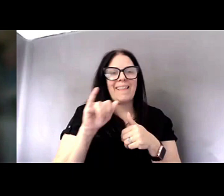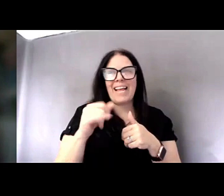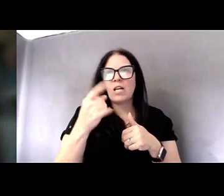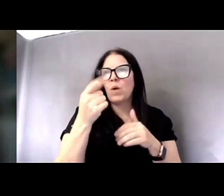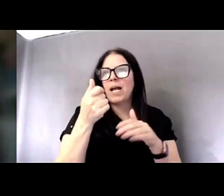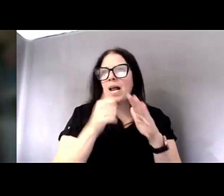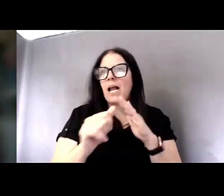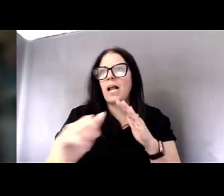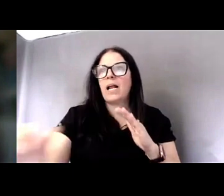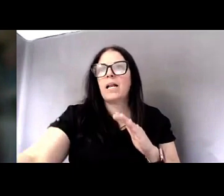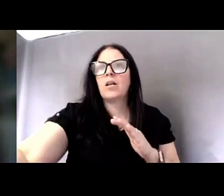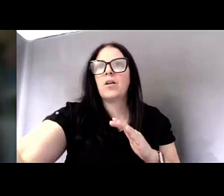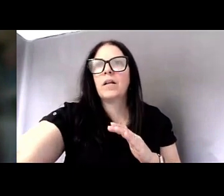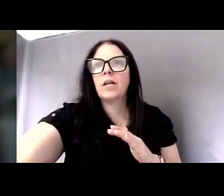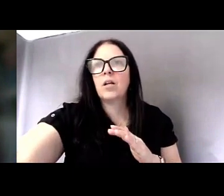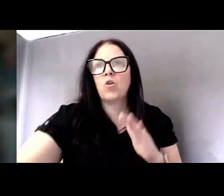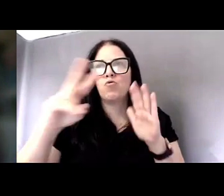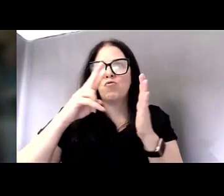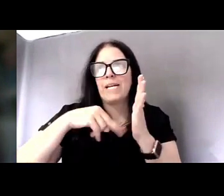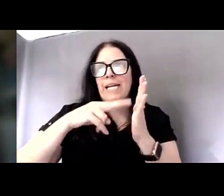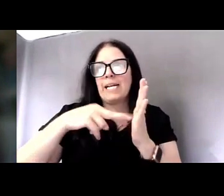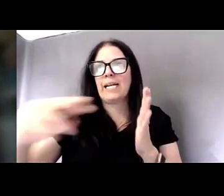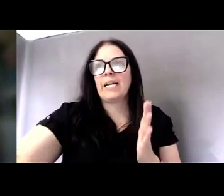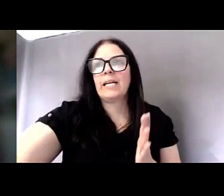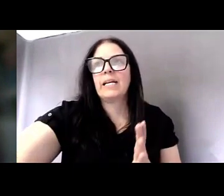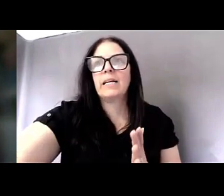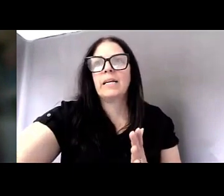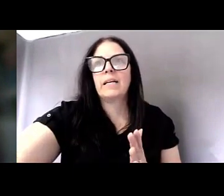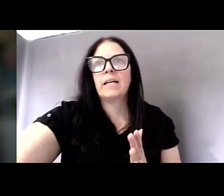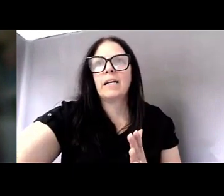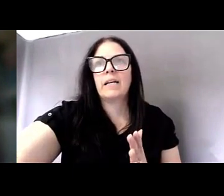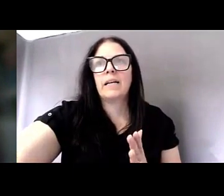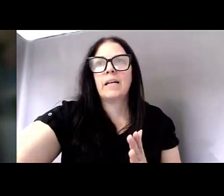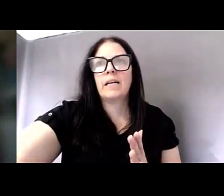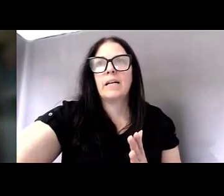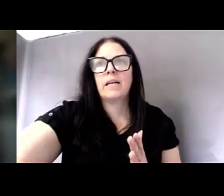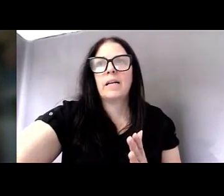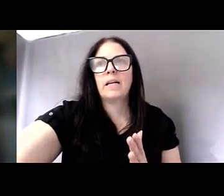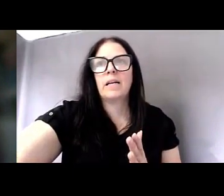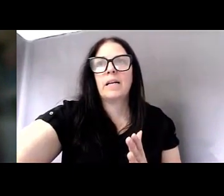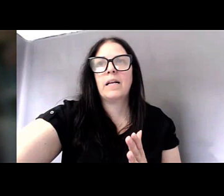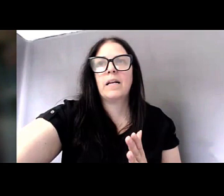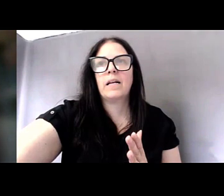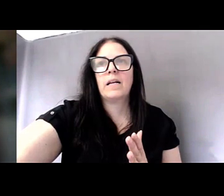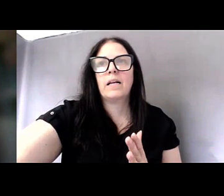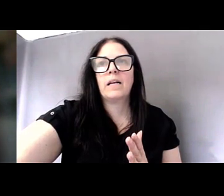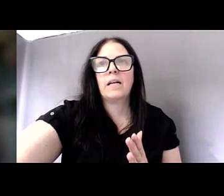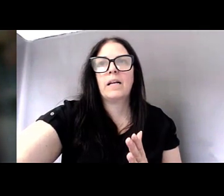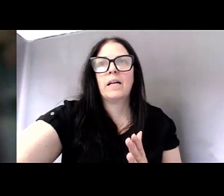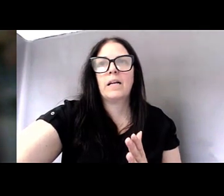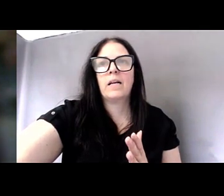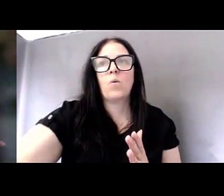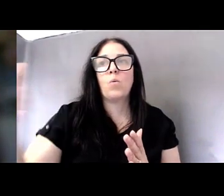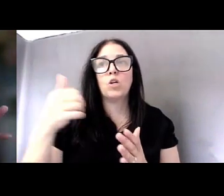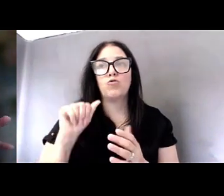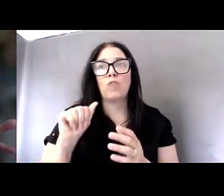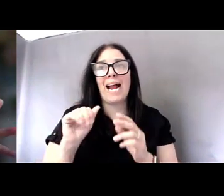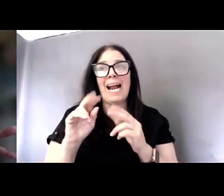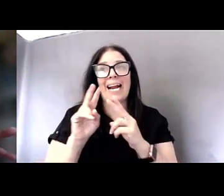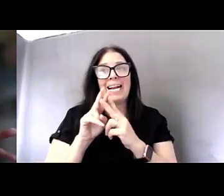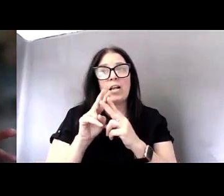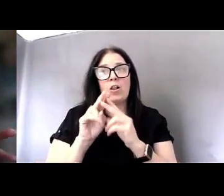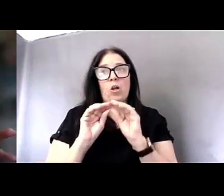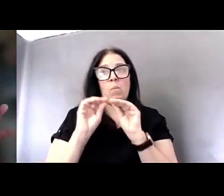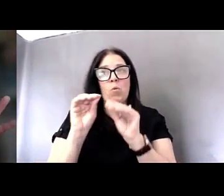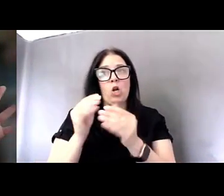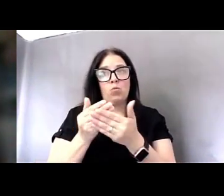under reading, we try to either put in the resource and embed it right into